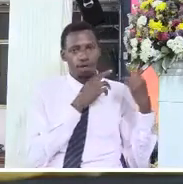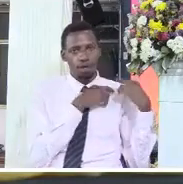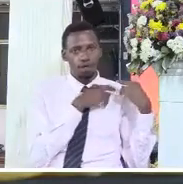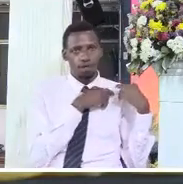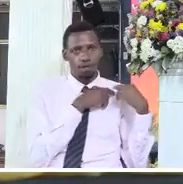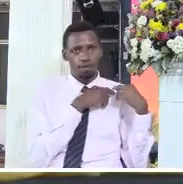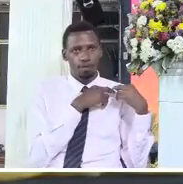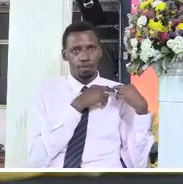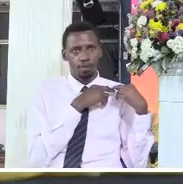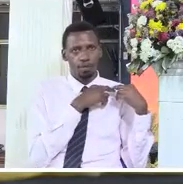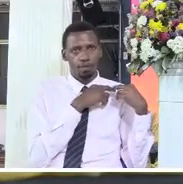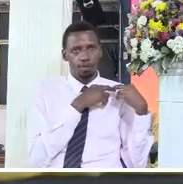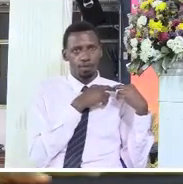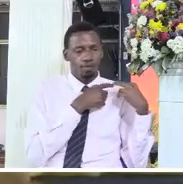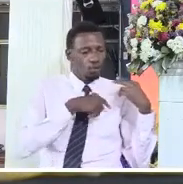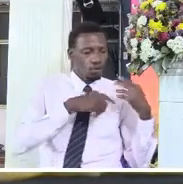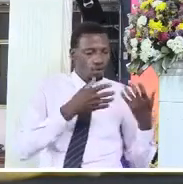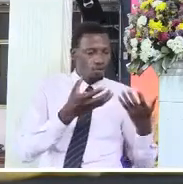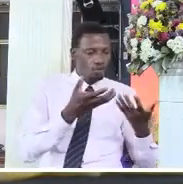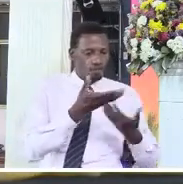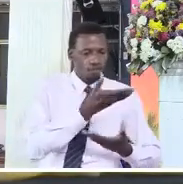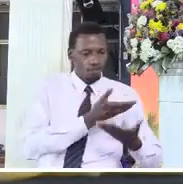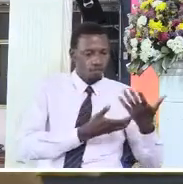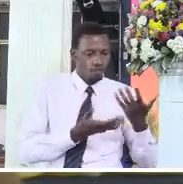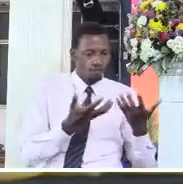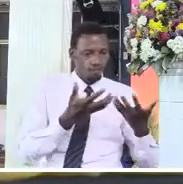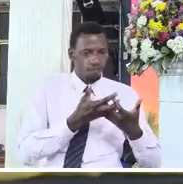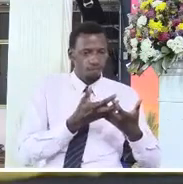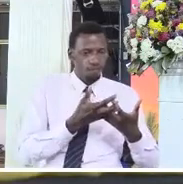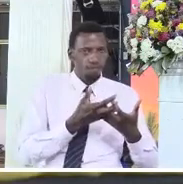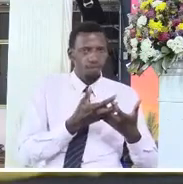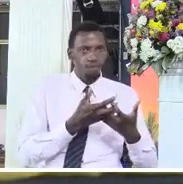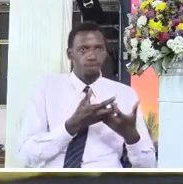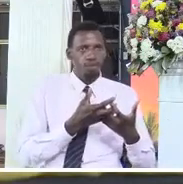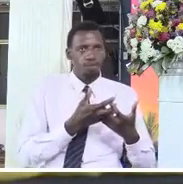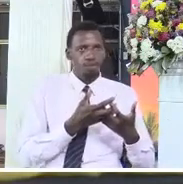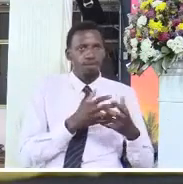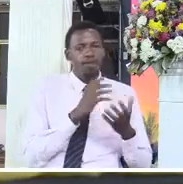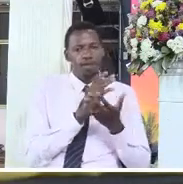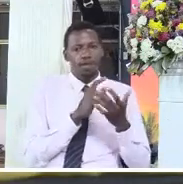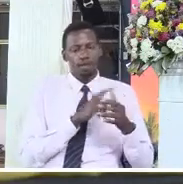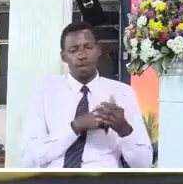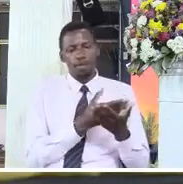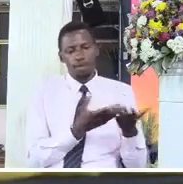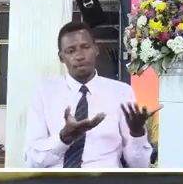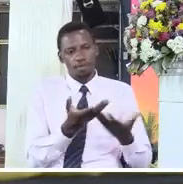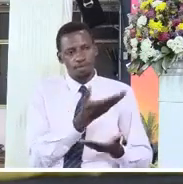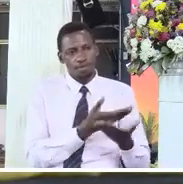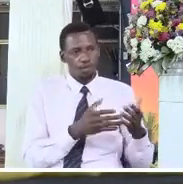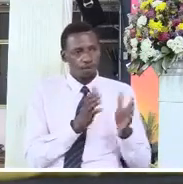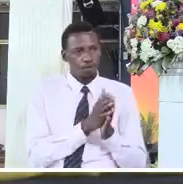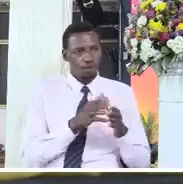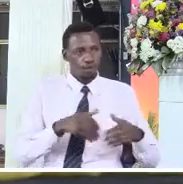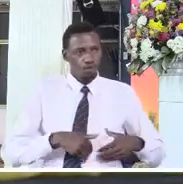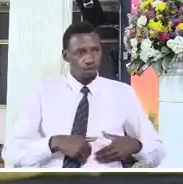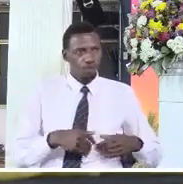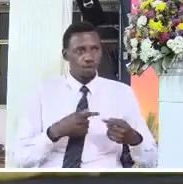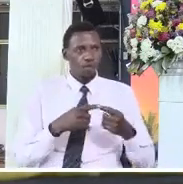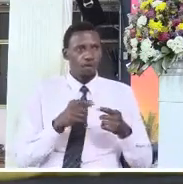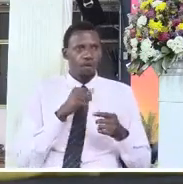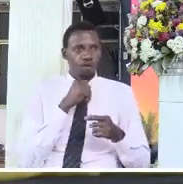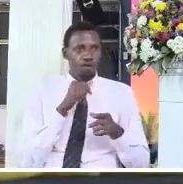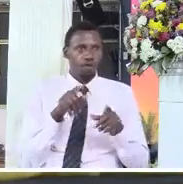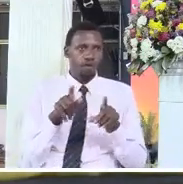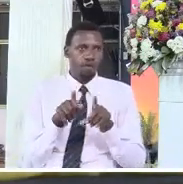won't mingle so much with young, sometimes they do mingle with young people, but not as much as